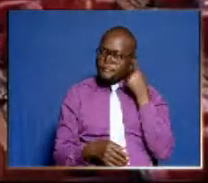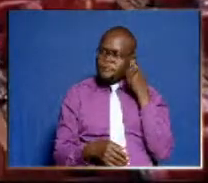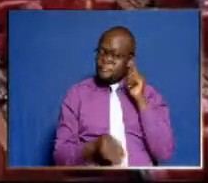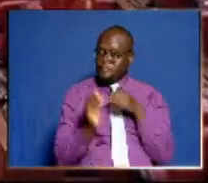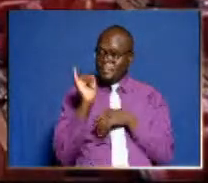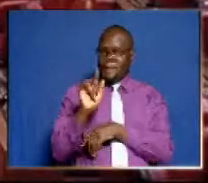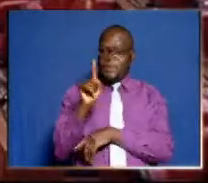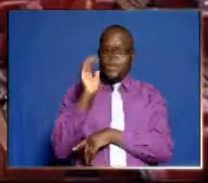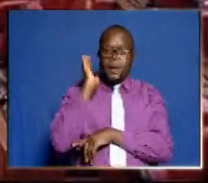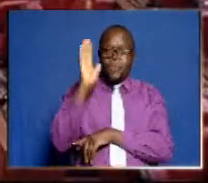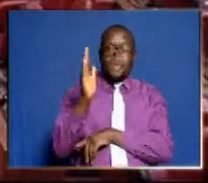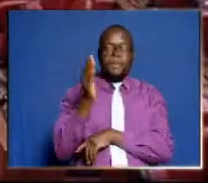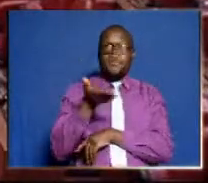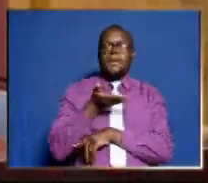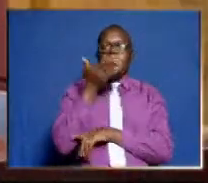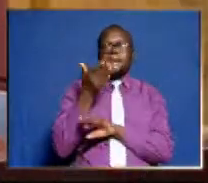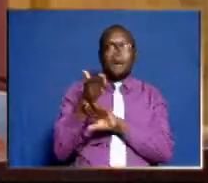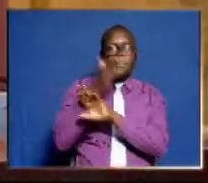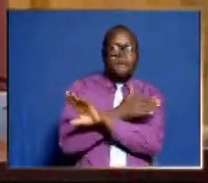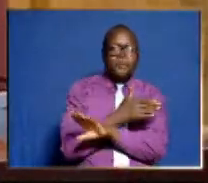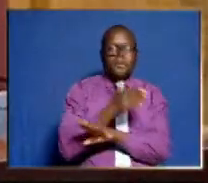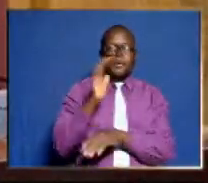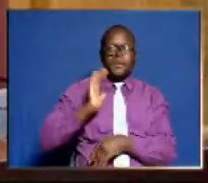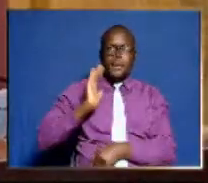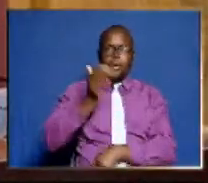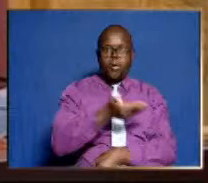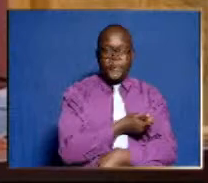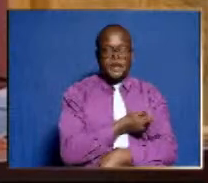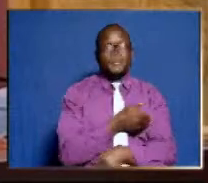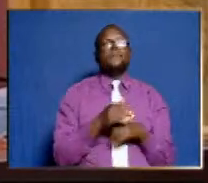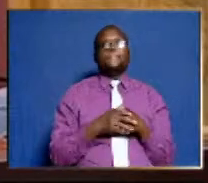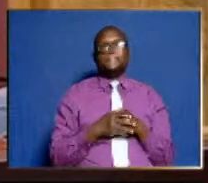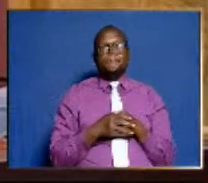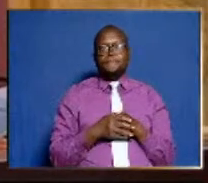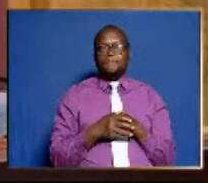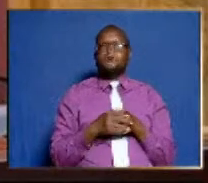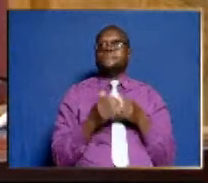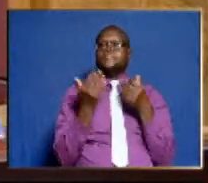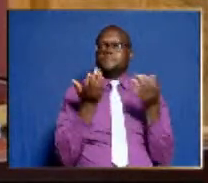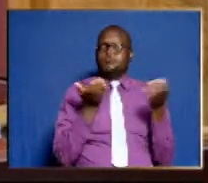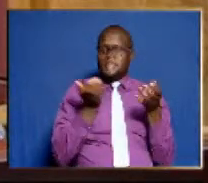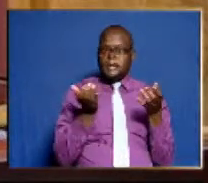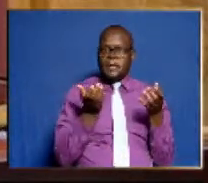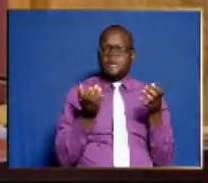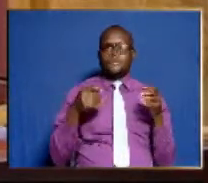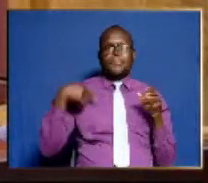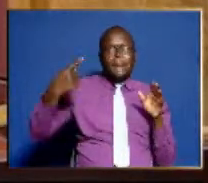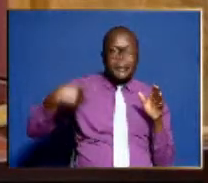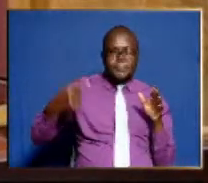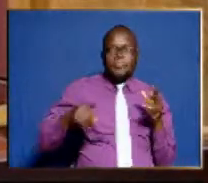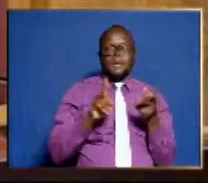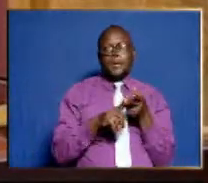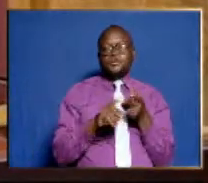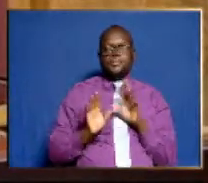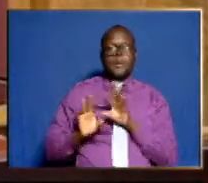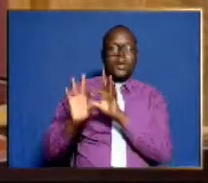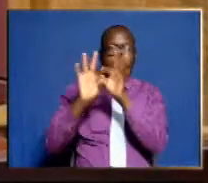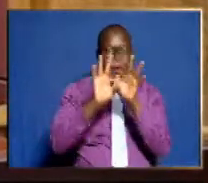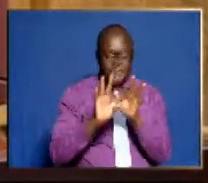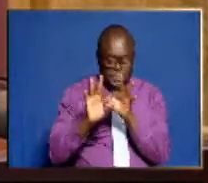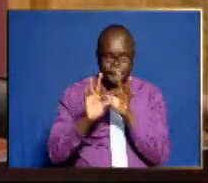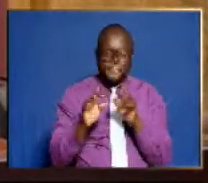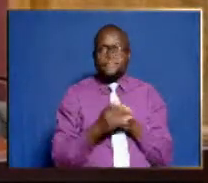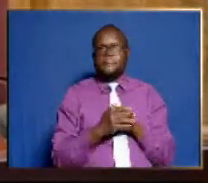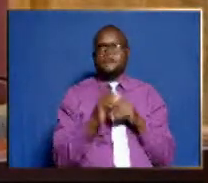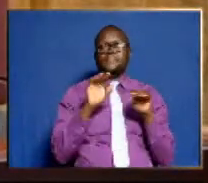That one will be replied to before the Departmental Committee on Trade, Industry and Cooperatives. So